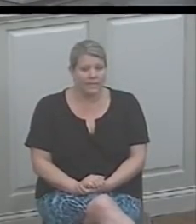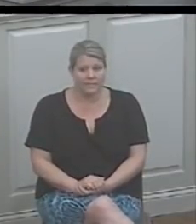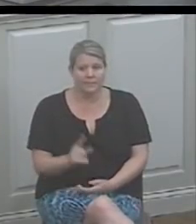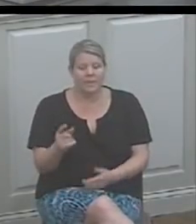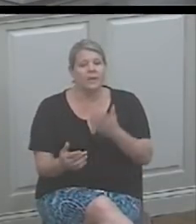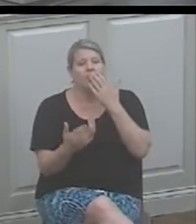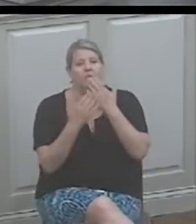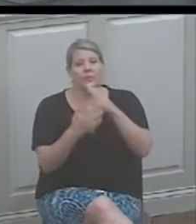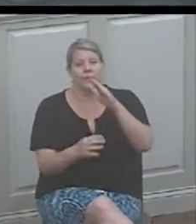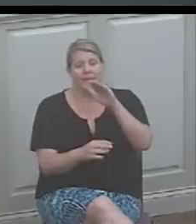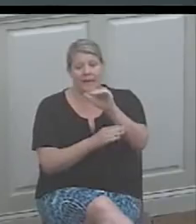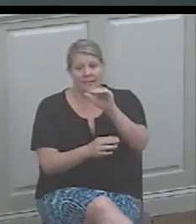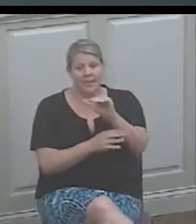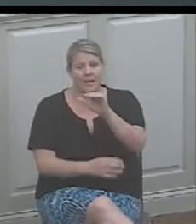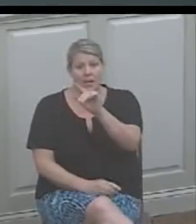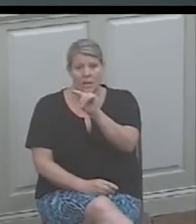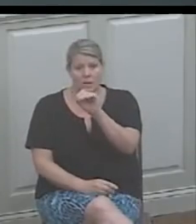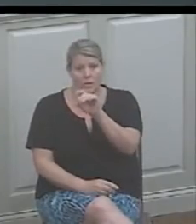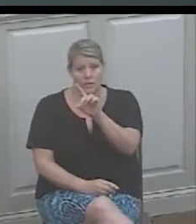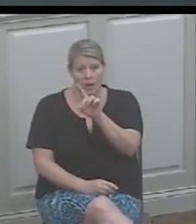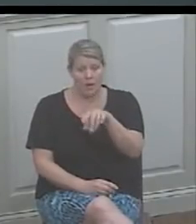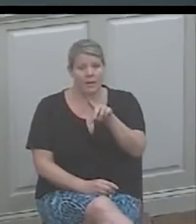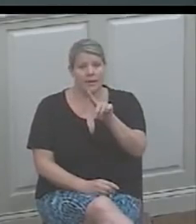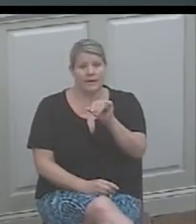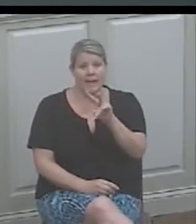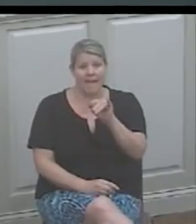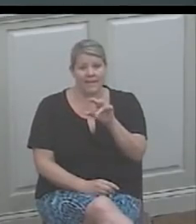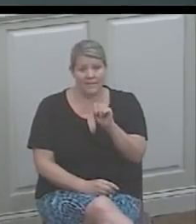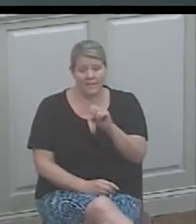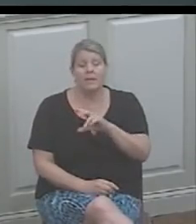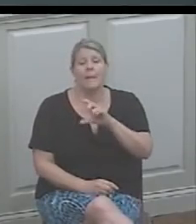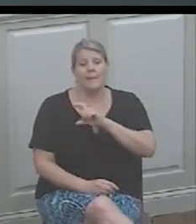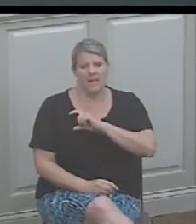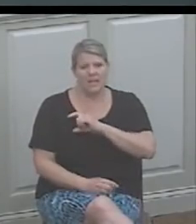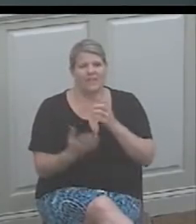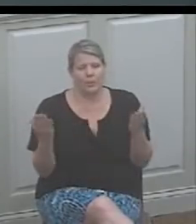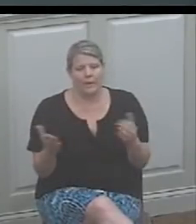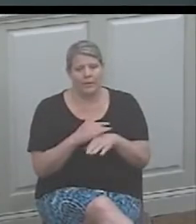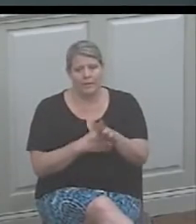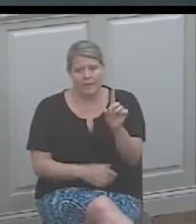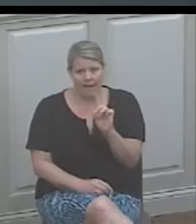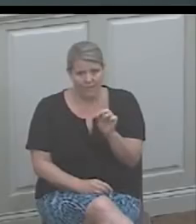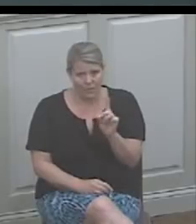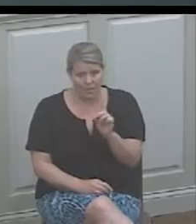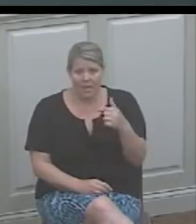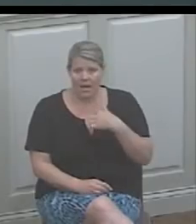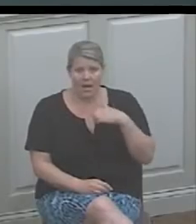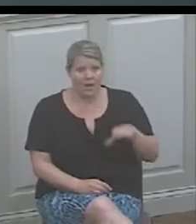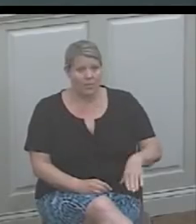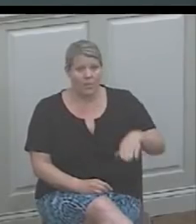Good evening. My name is Todd Davis. I'm also a police officer here with the City of Danville. I'm a hometown boy, just